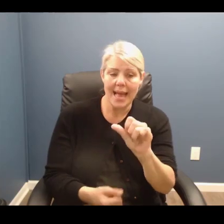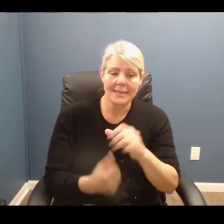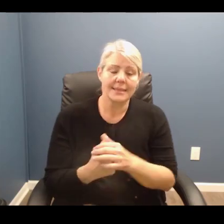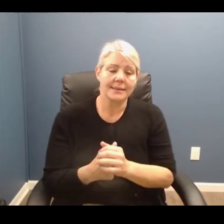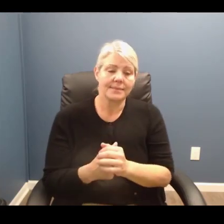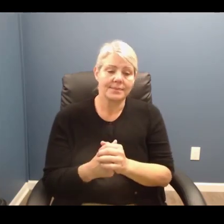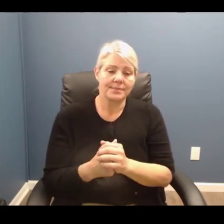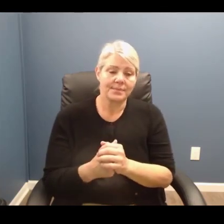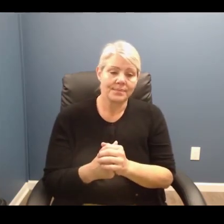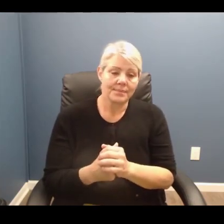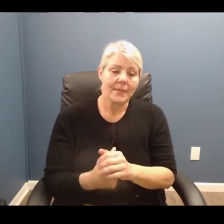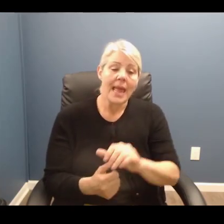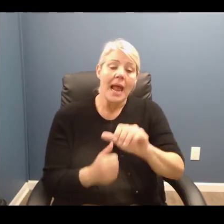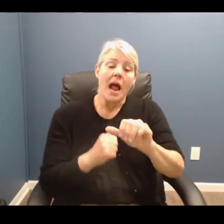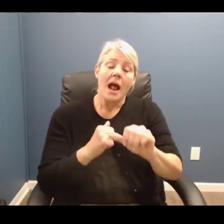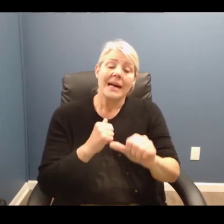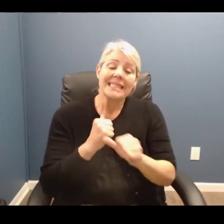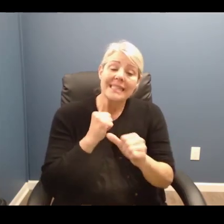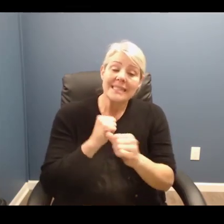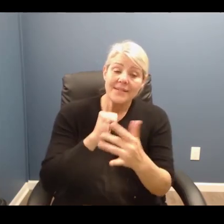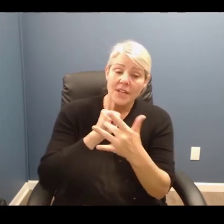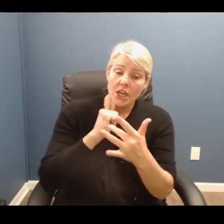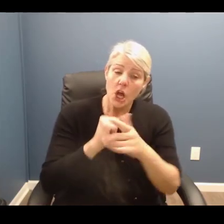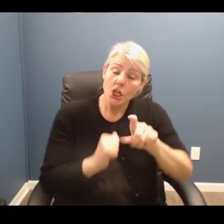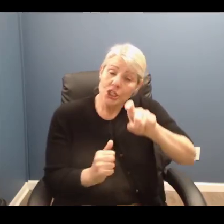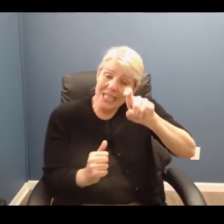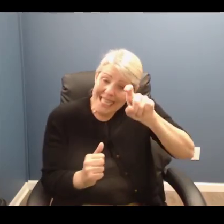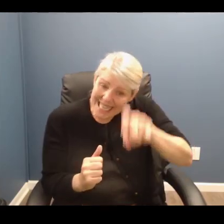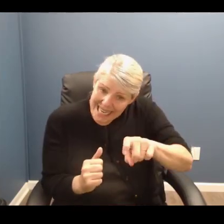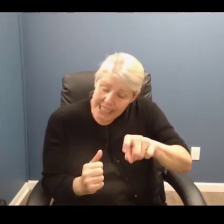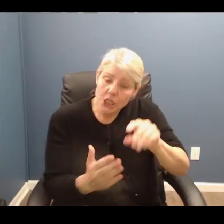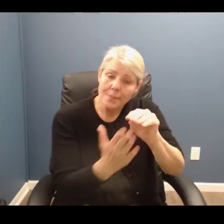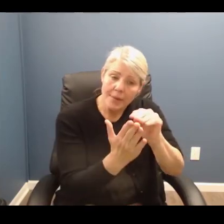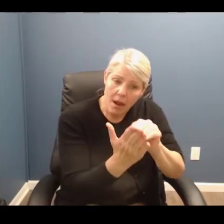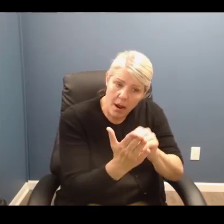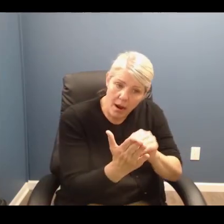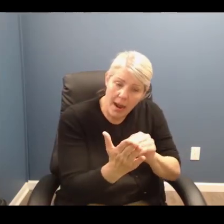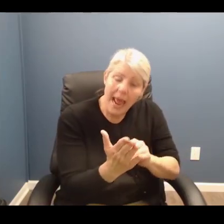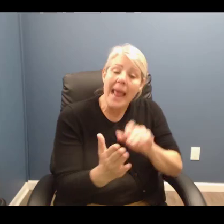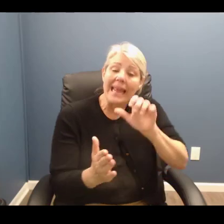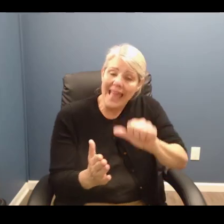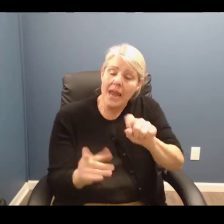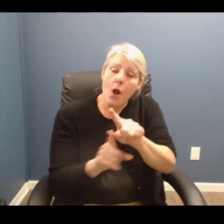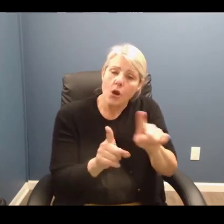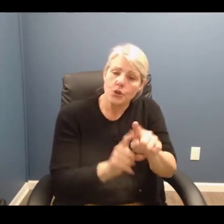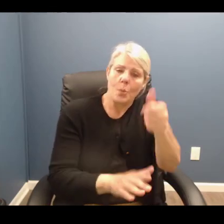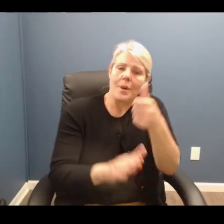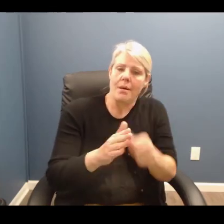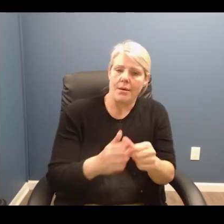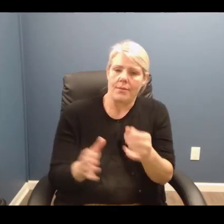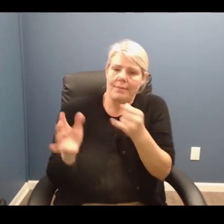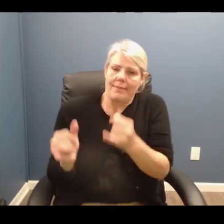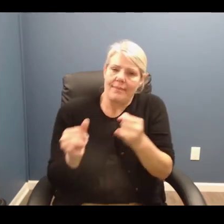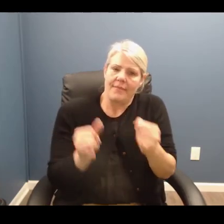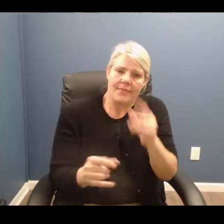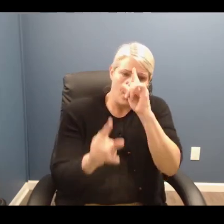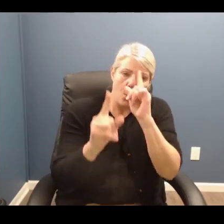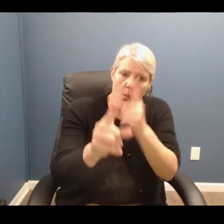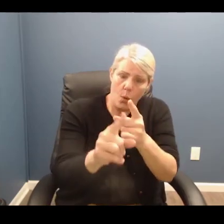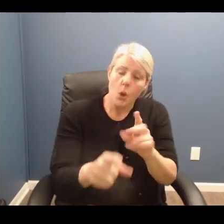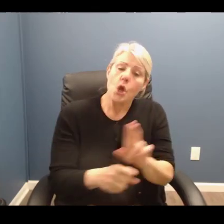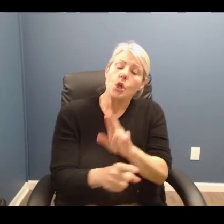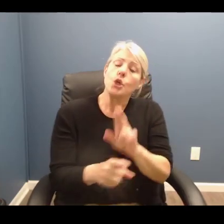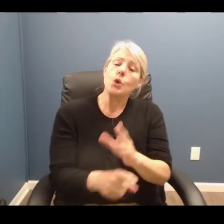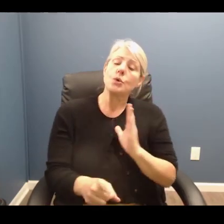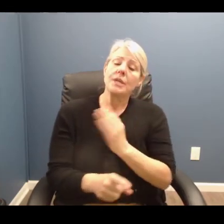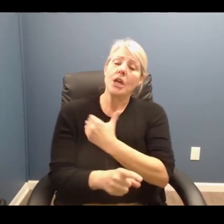AT needs should be addressed throughout the IEP and may be reflected in individualized goals. Using our